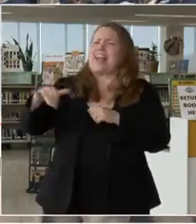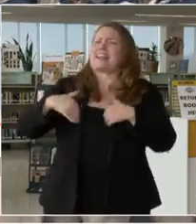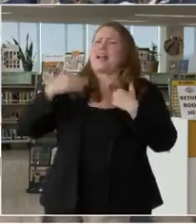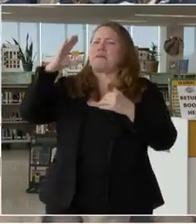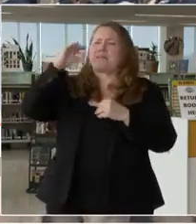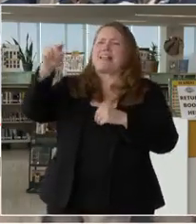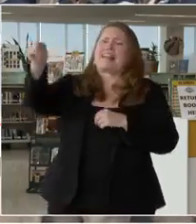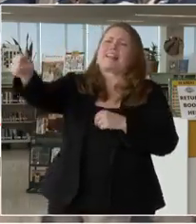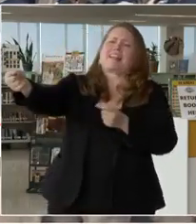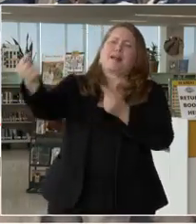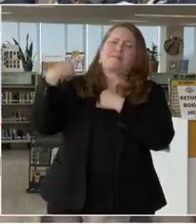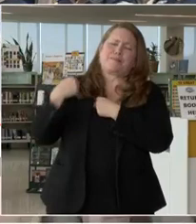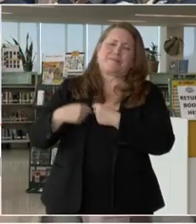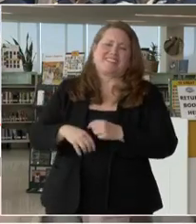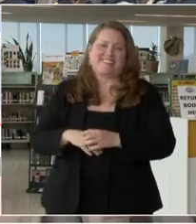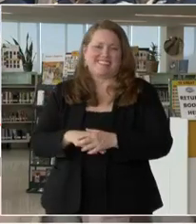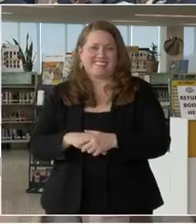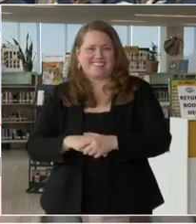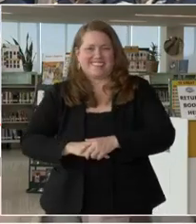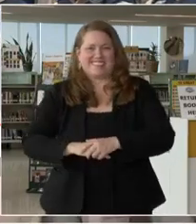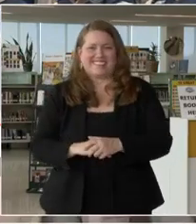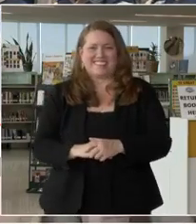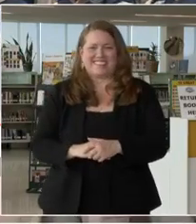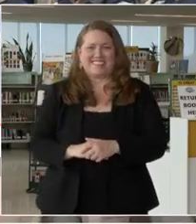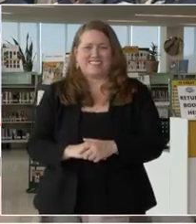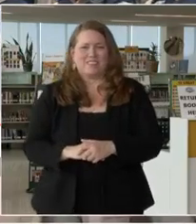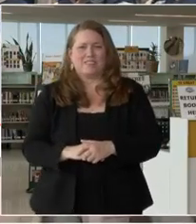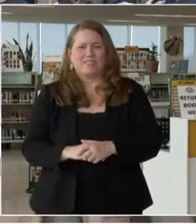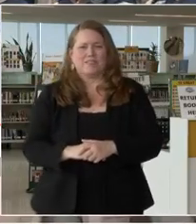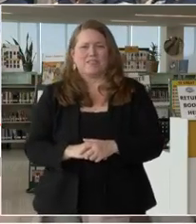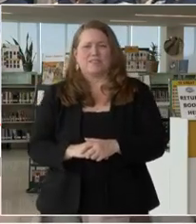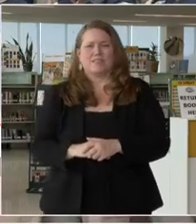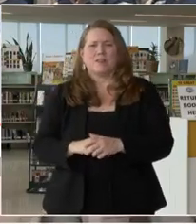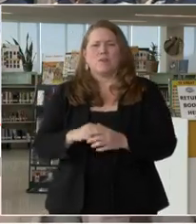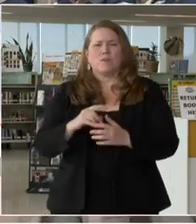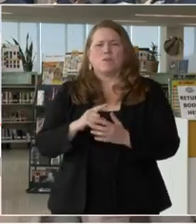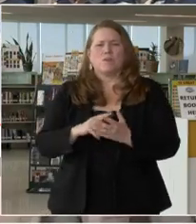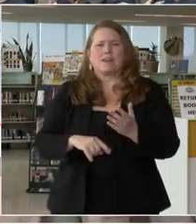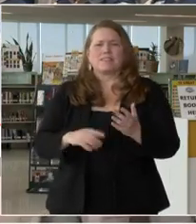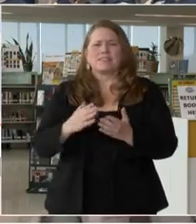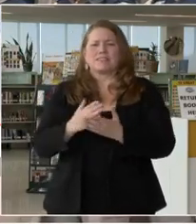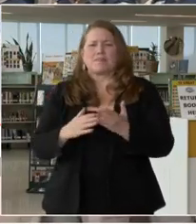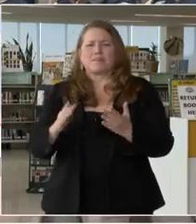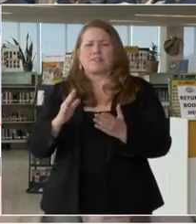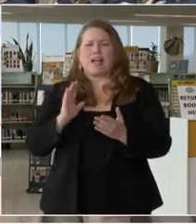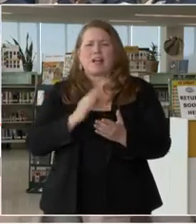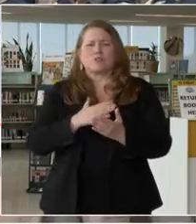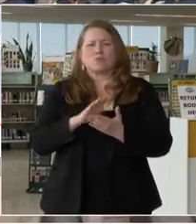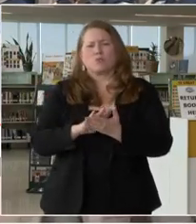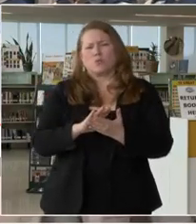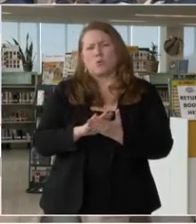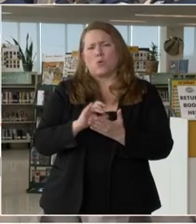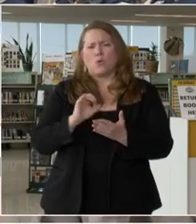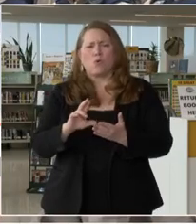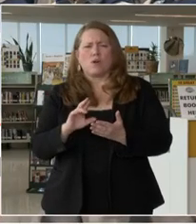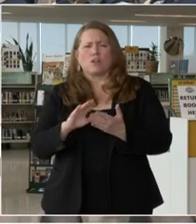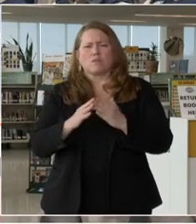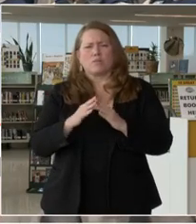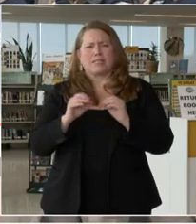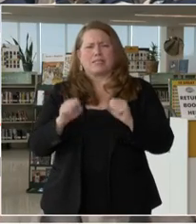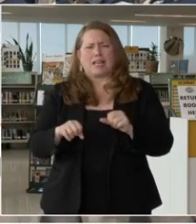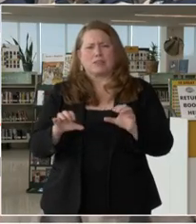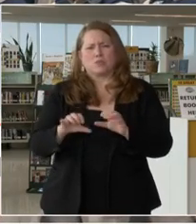Seriously. Yes, sir. What are some things we can, our school or our community, our school or community can